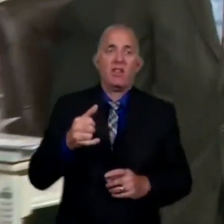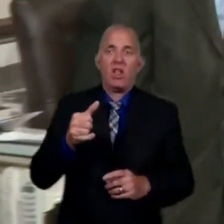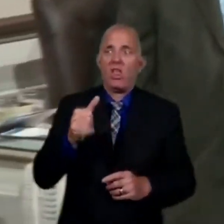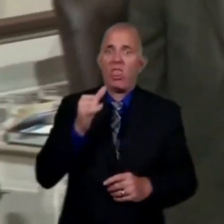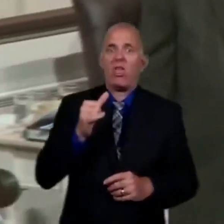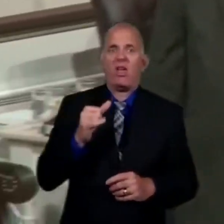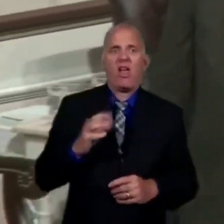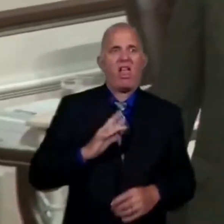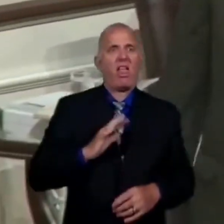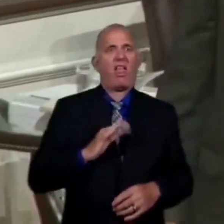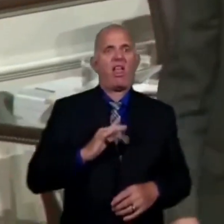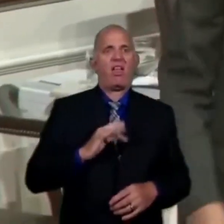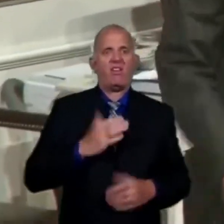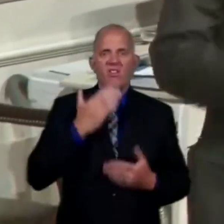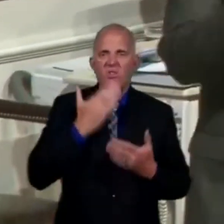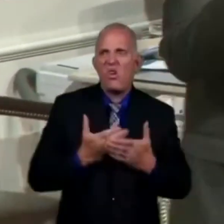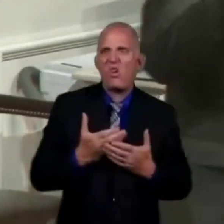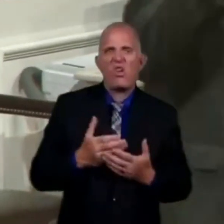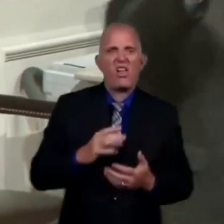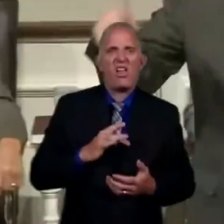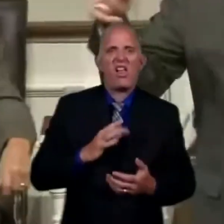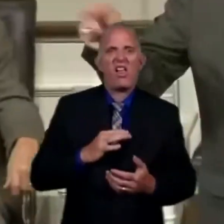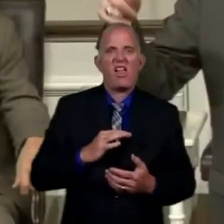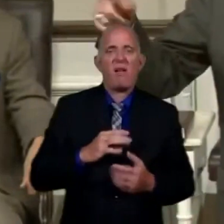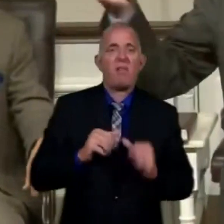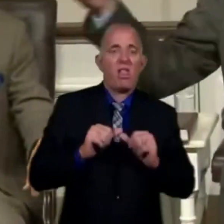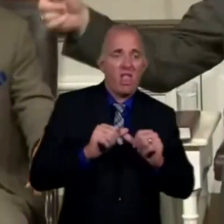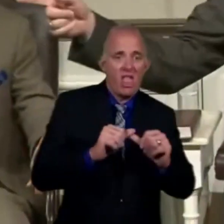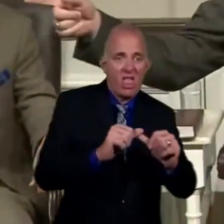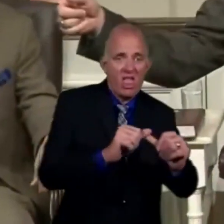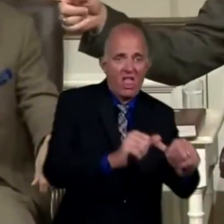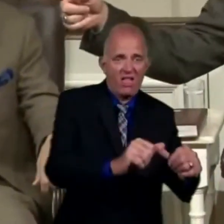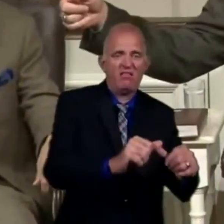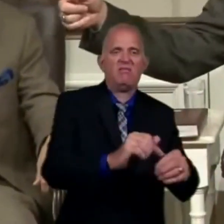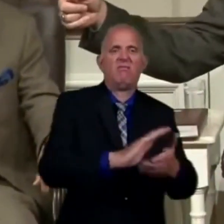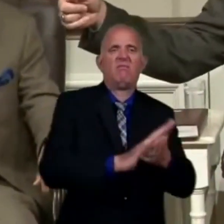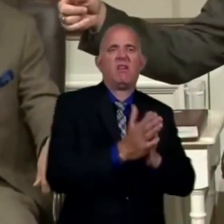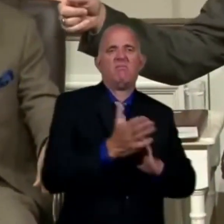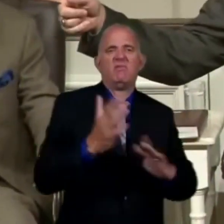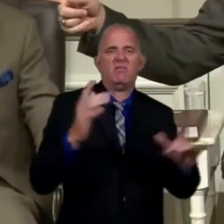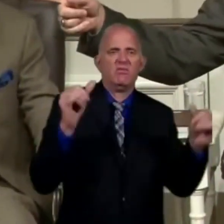best day. You keep on going and alcohol will make a fool out of you.